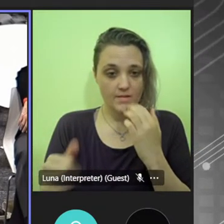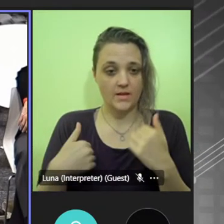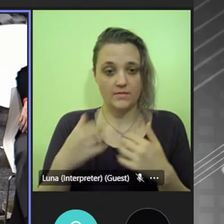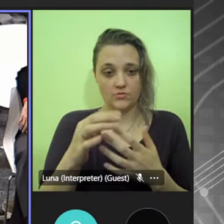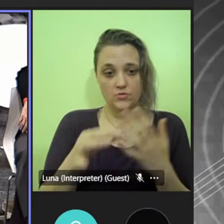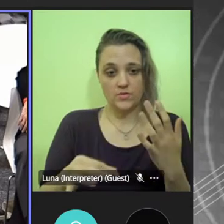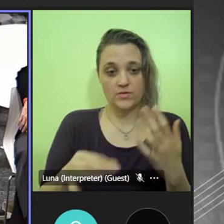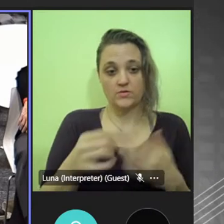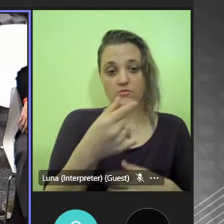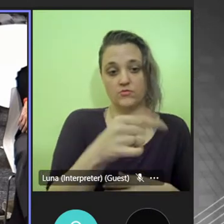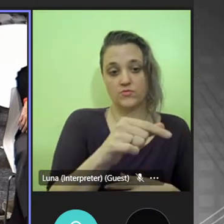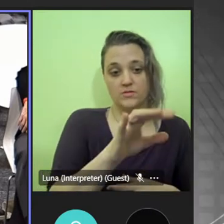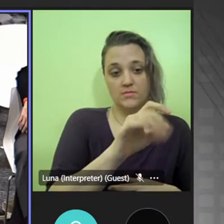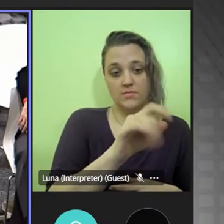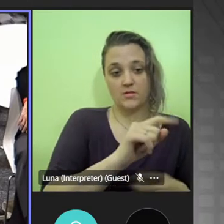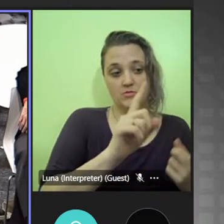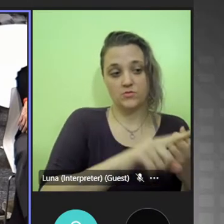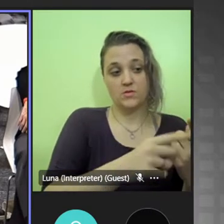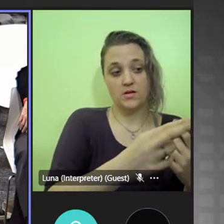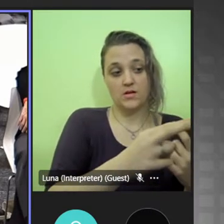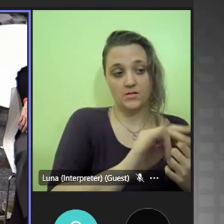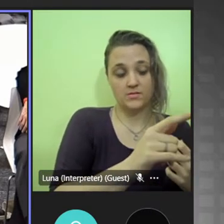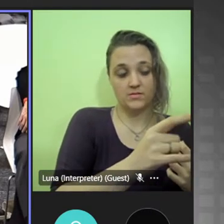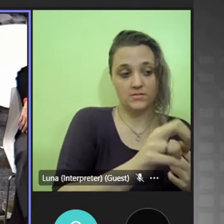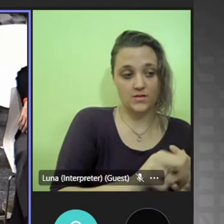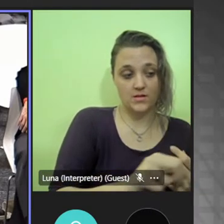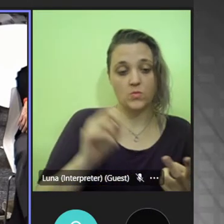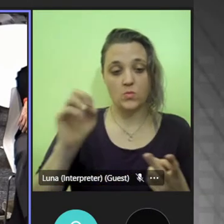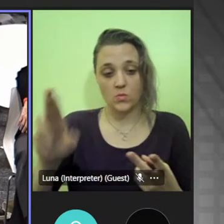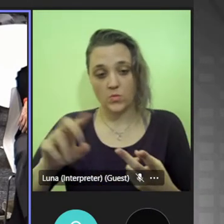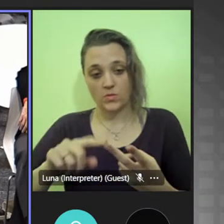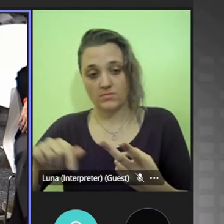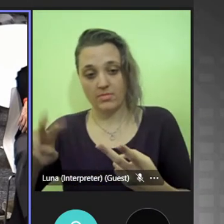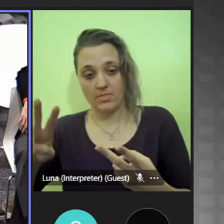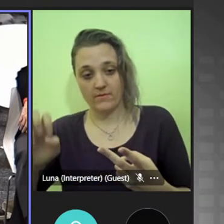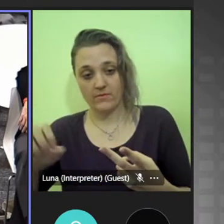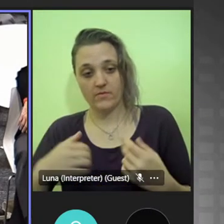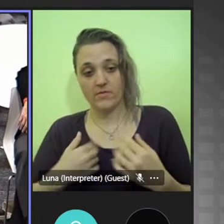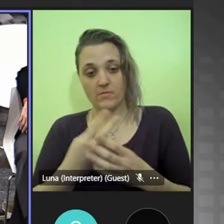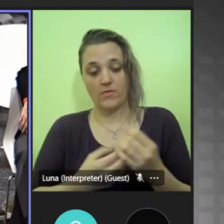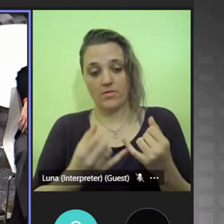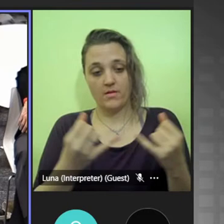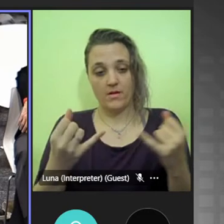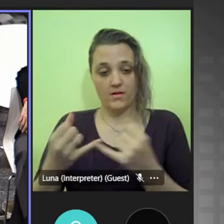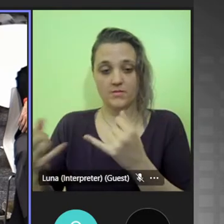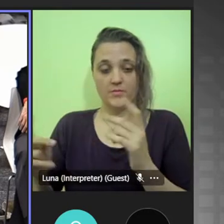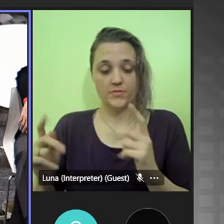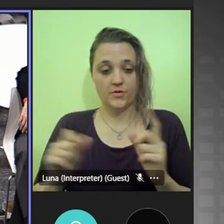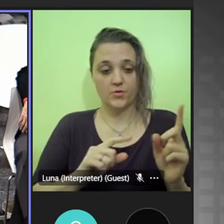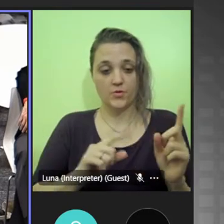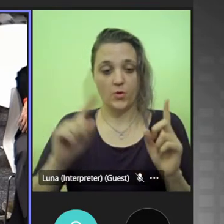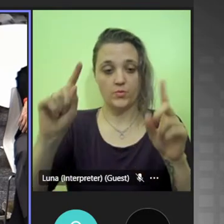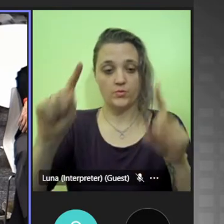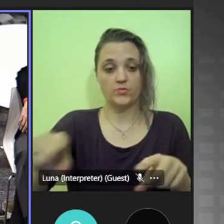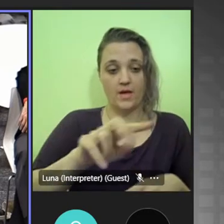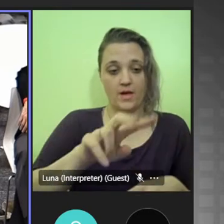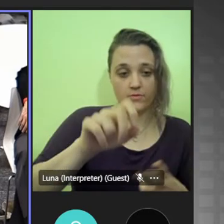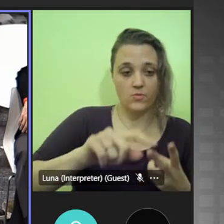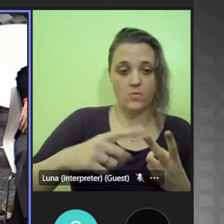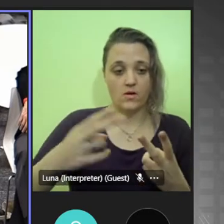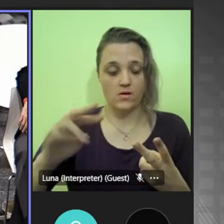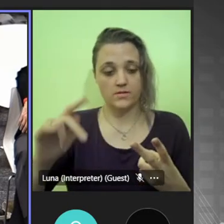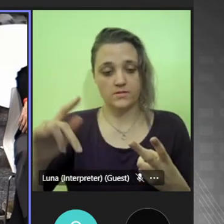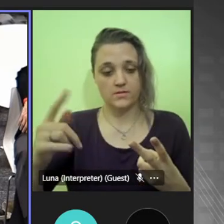going to win about the Huntington or Japan's Avenue so you can have both lines and both people can go